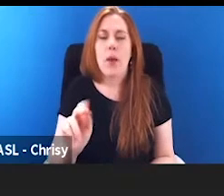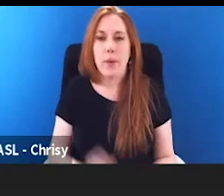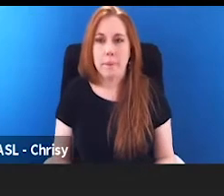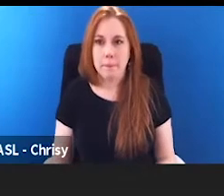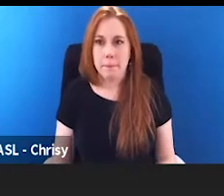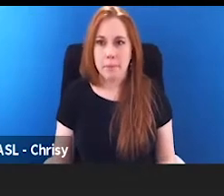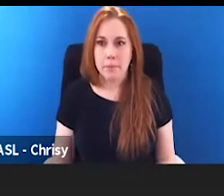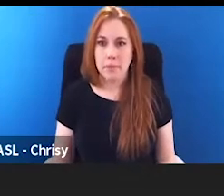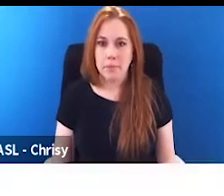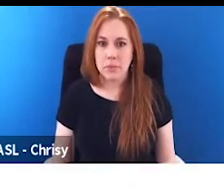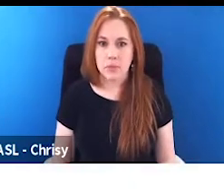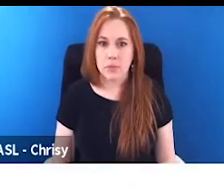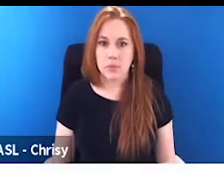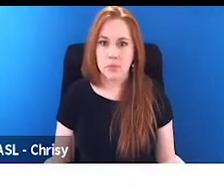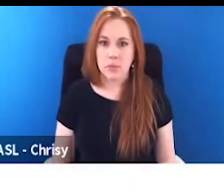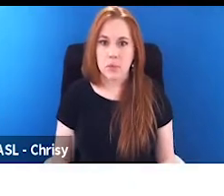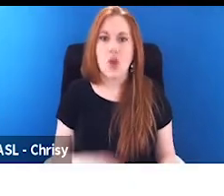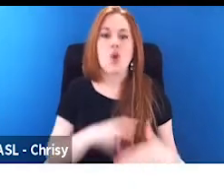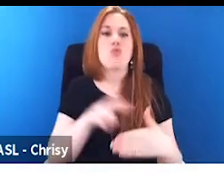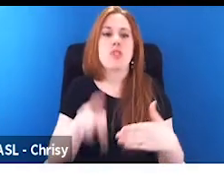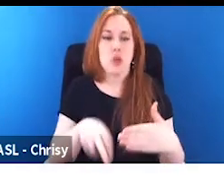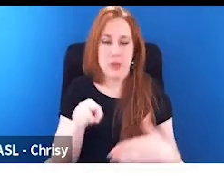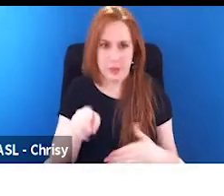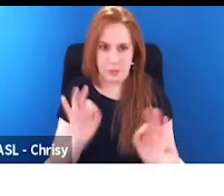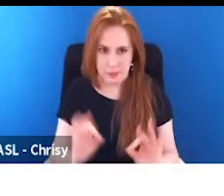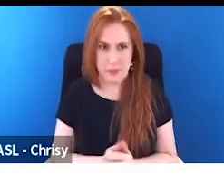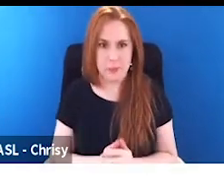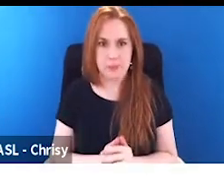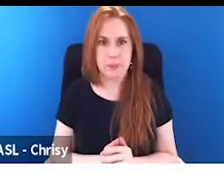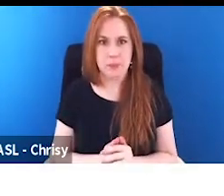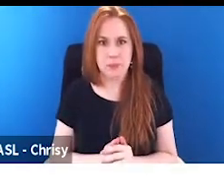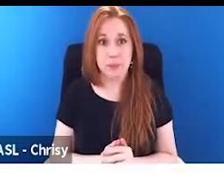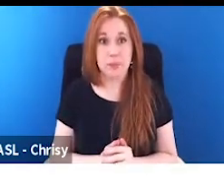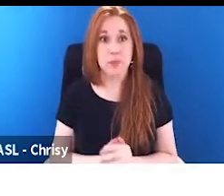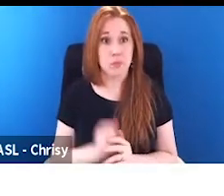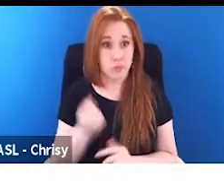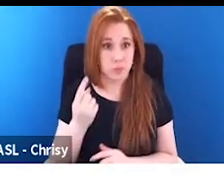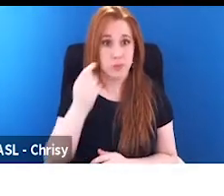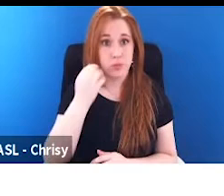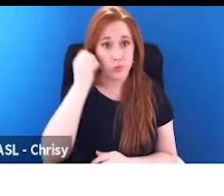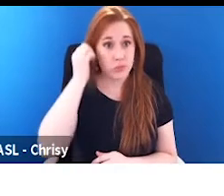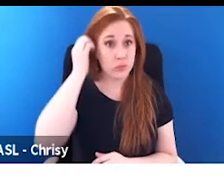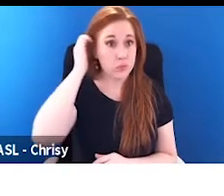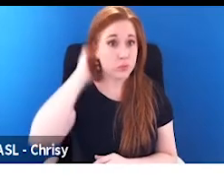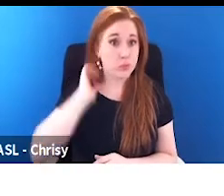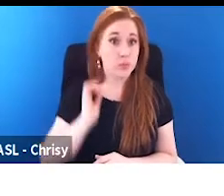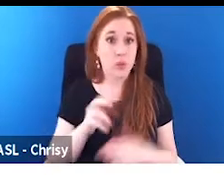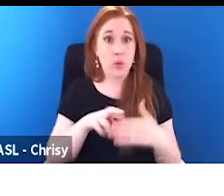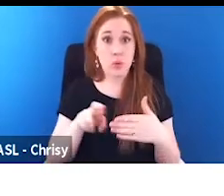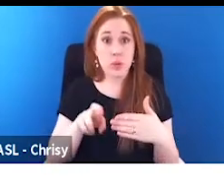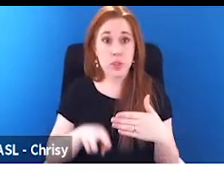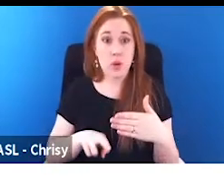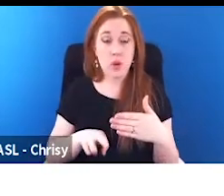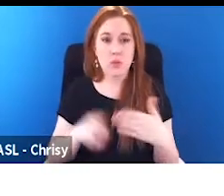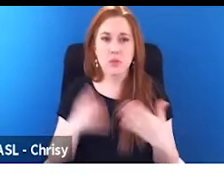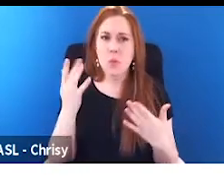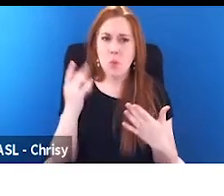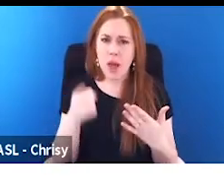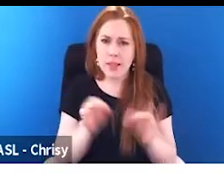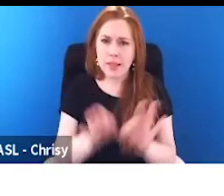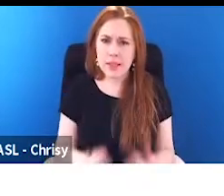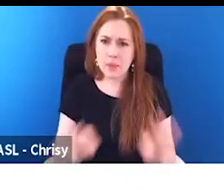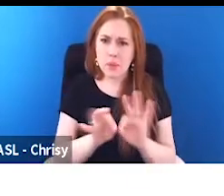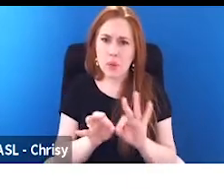If I can get my, there we go. All right. So the results for this, the reason why this is important, here's